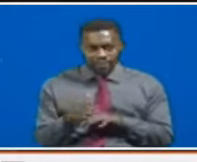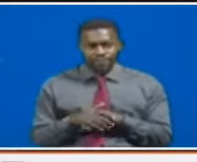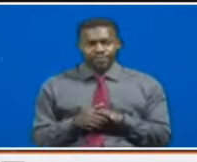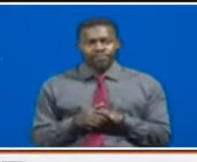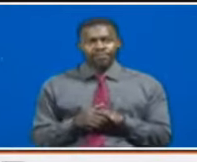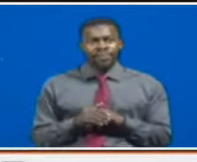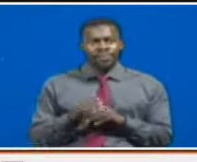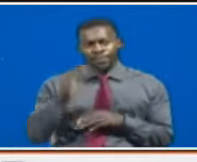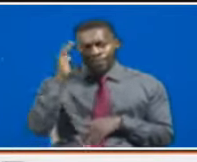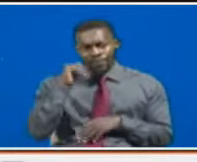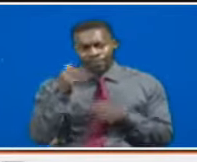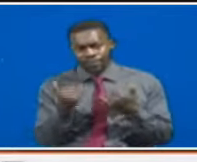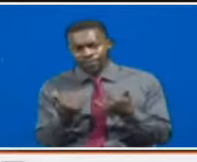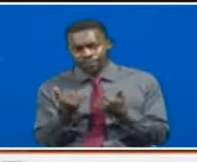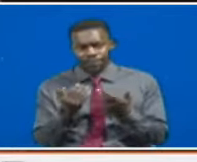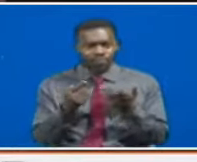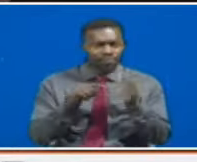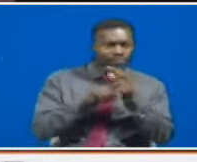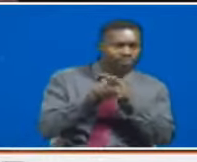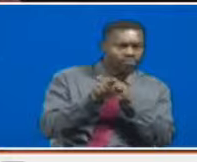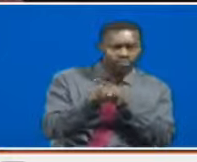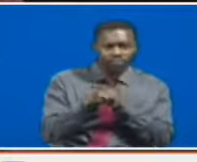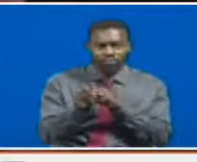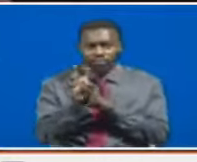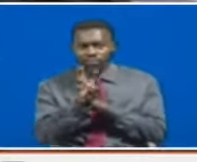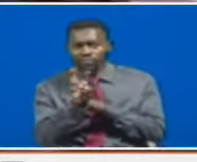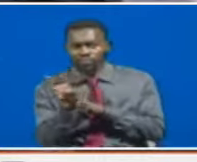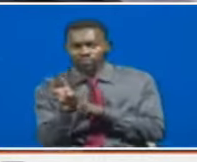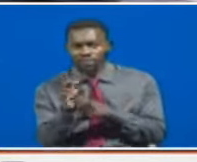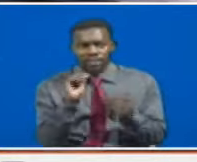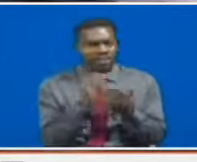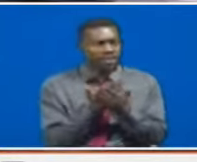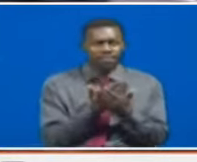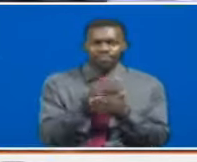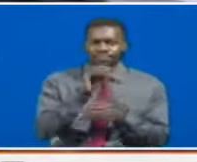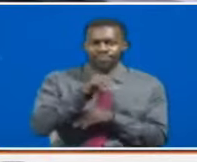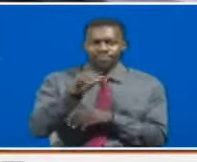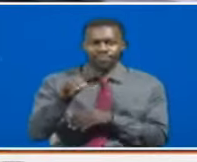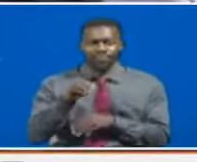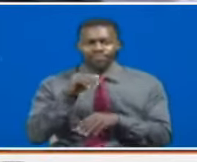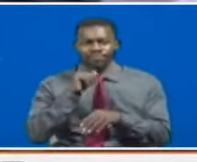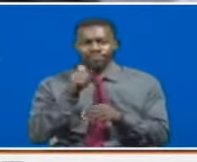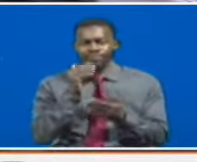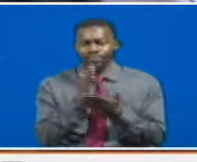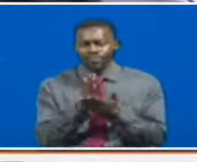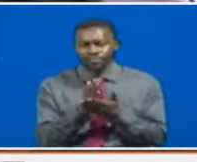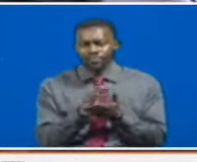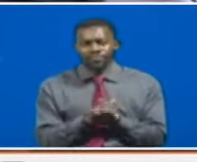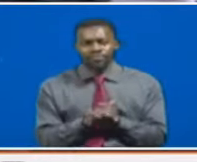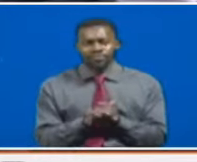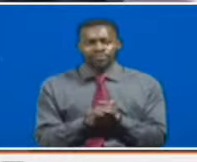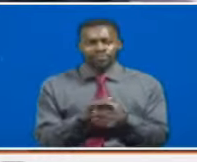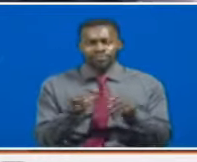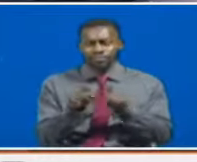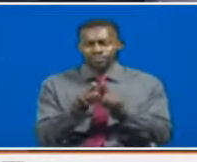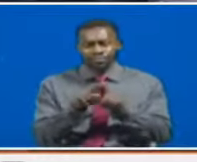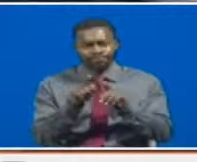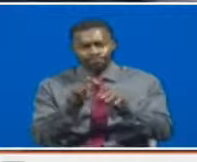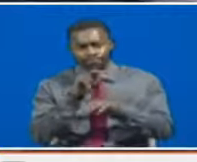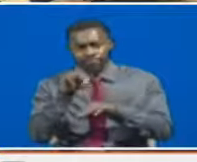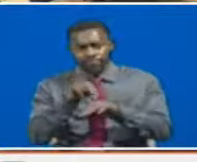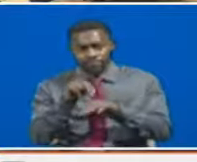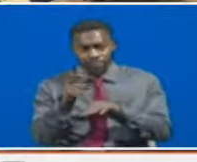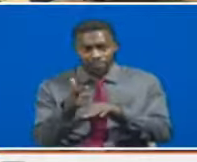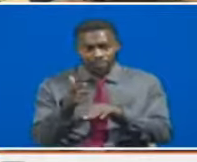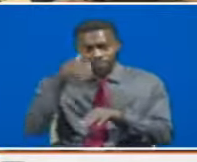hata tumeingia hapa tukaangalia some fertilizers were not even there. The lawmakers promised to table their findings to the National Assembly